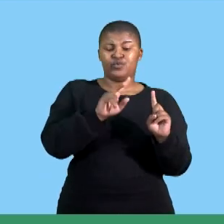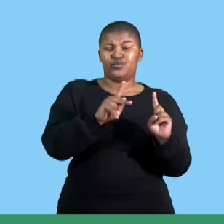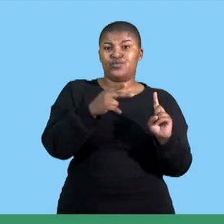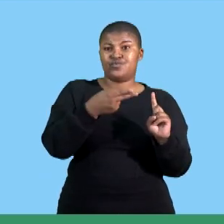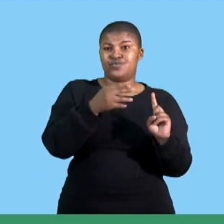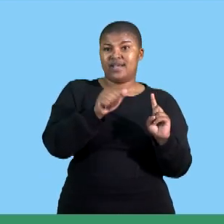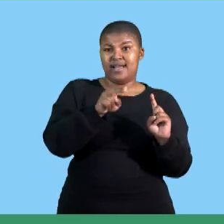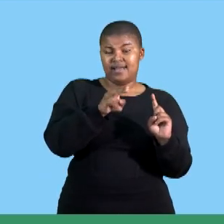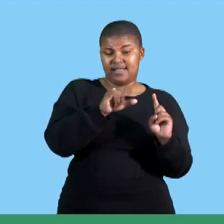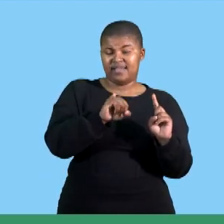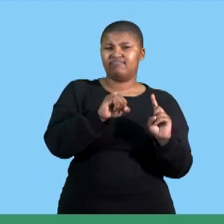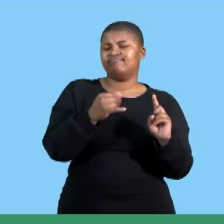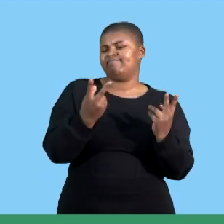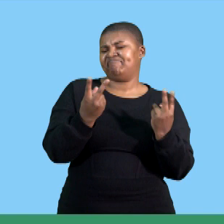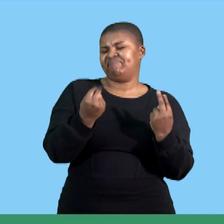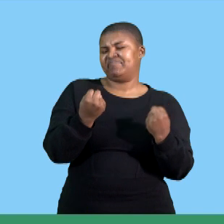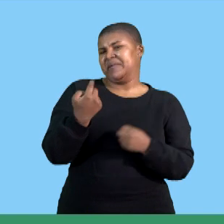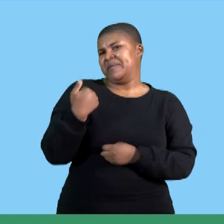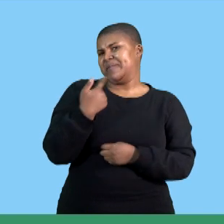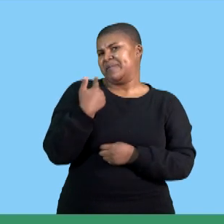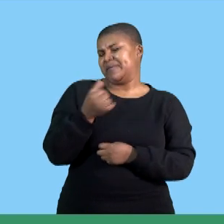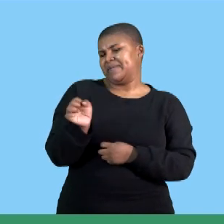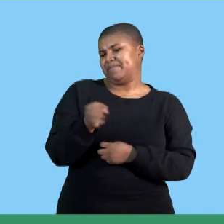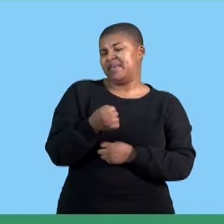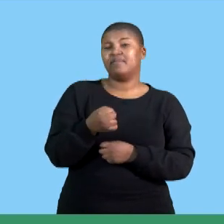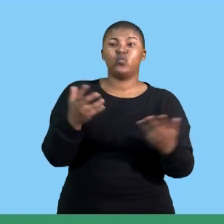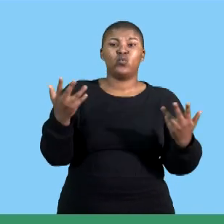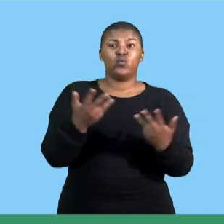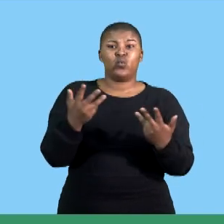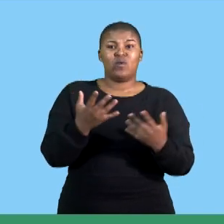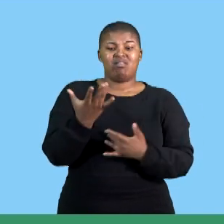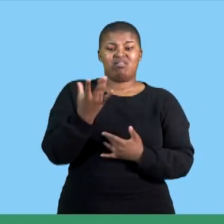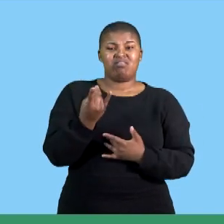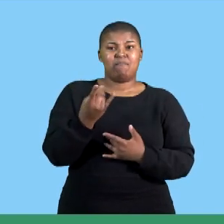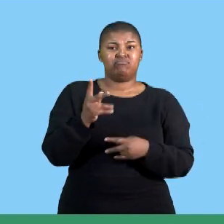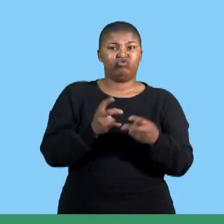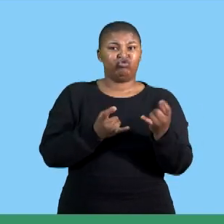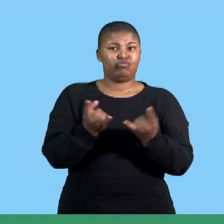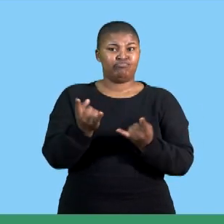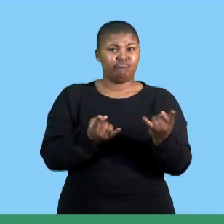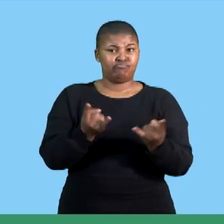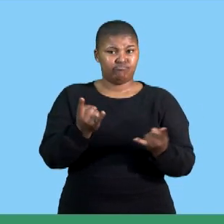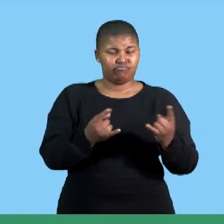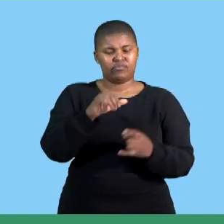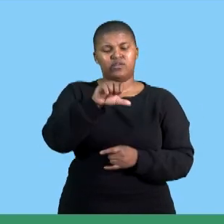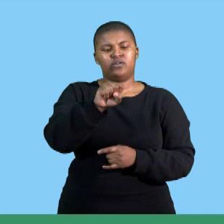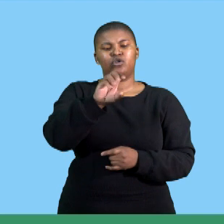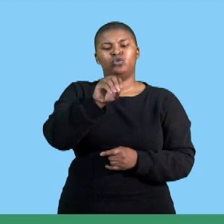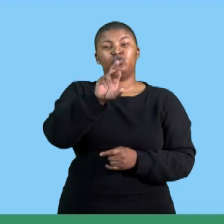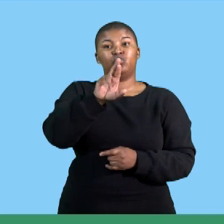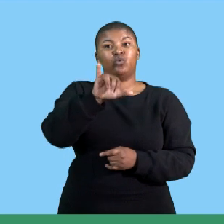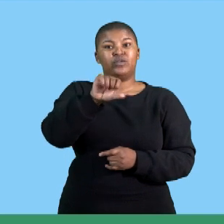Soris Butchery. She was tasked with delivering meat to 10 different locations within an